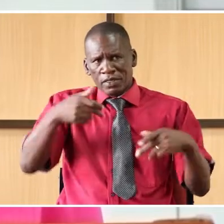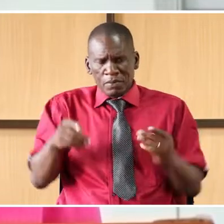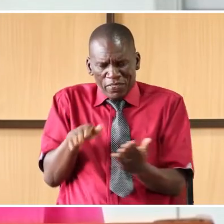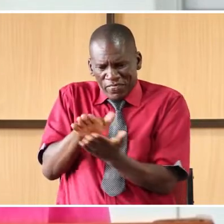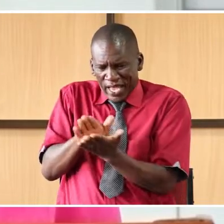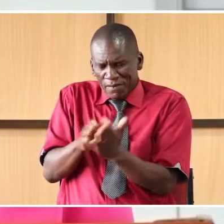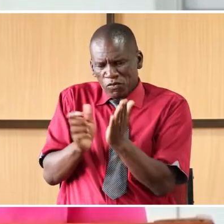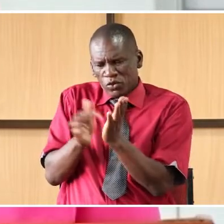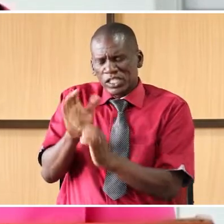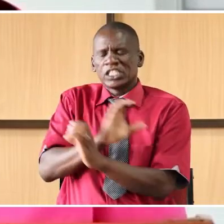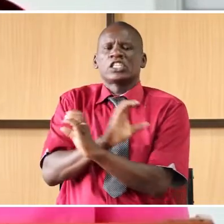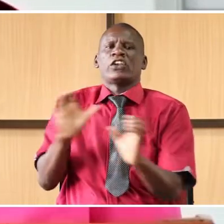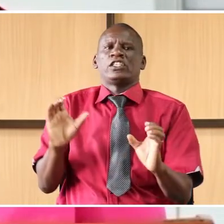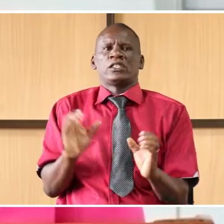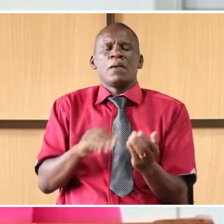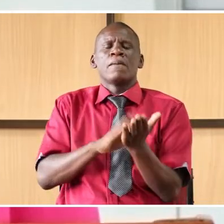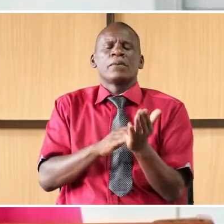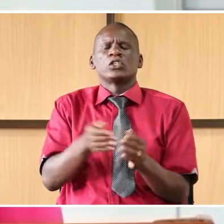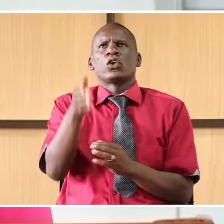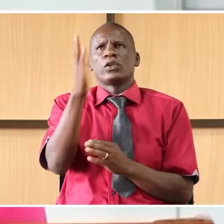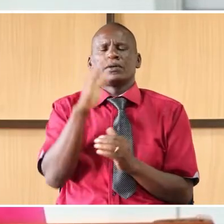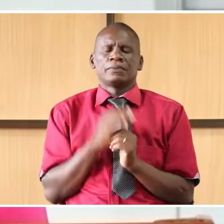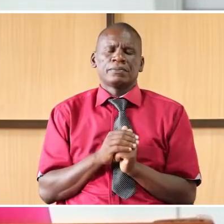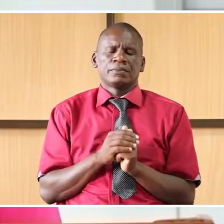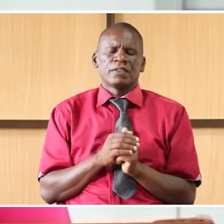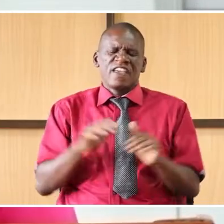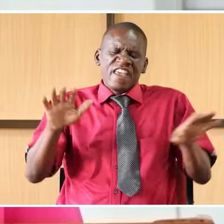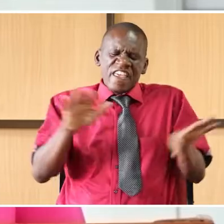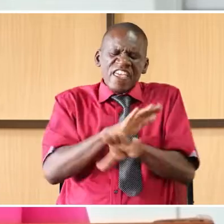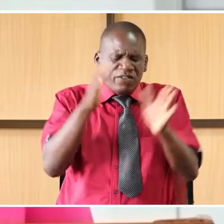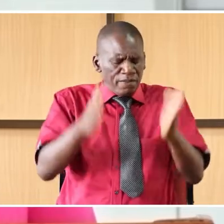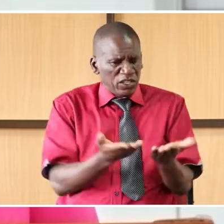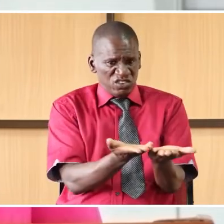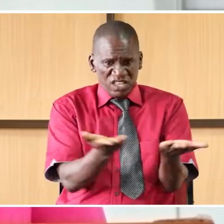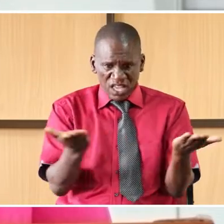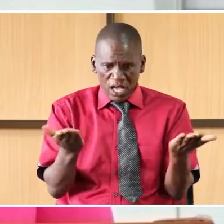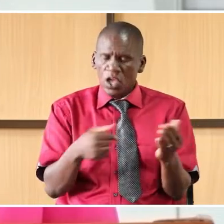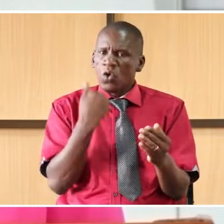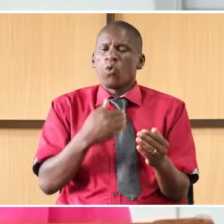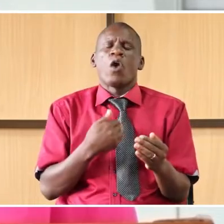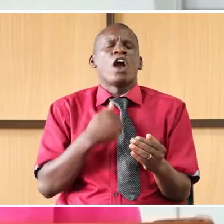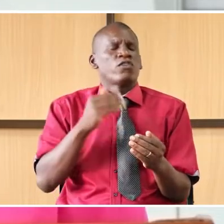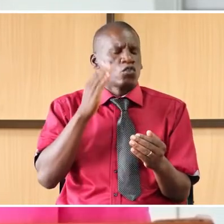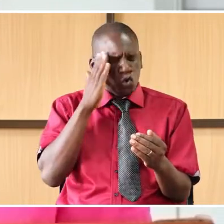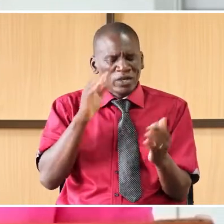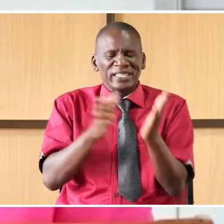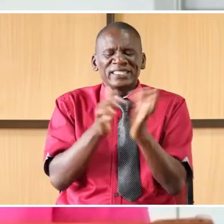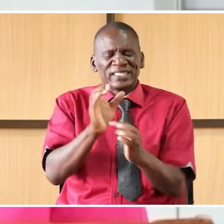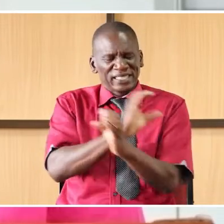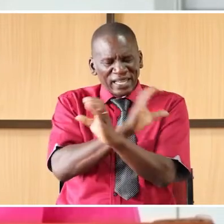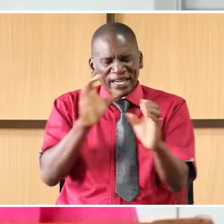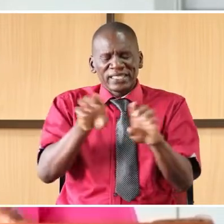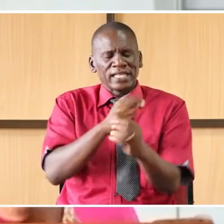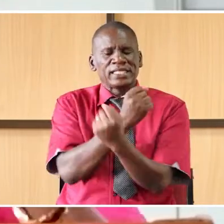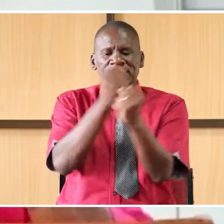kept for Jesus Christ. Praise God. Every one of us who have known Jesus Christ as our